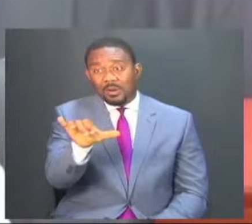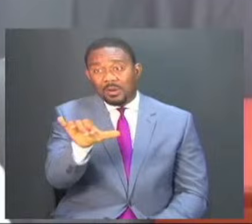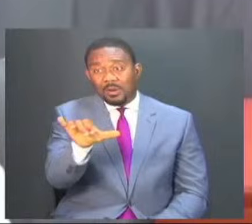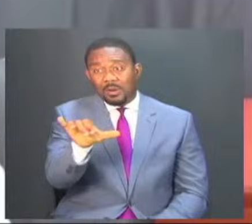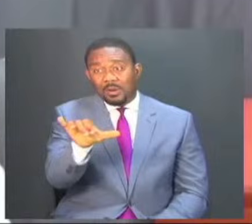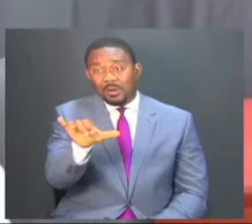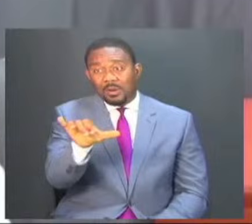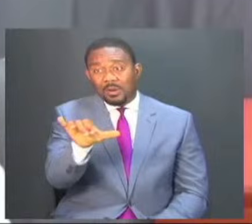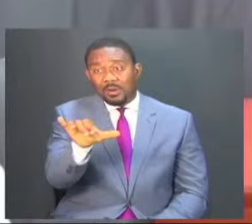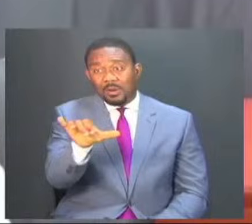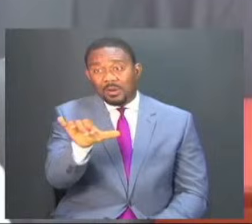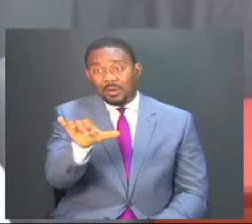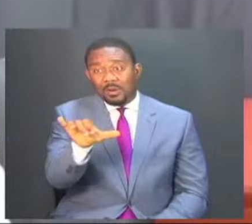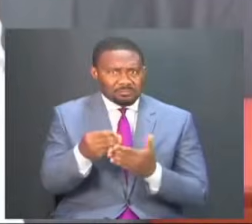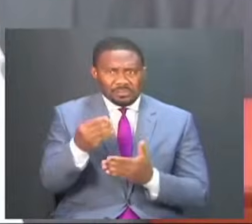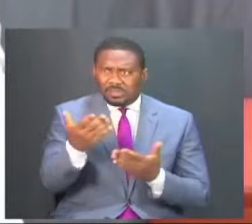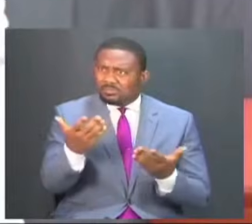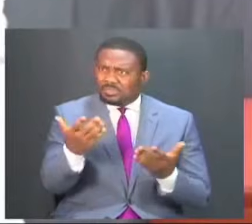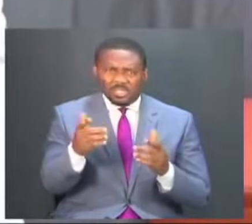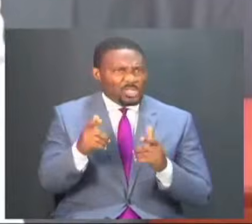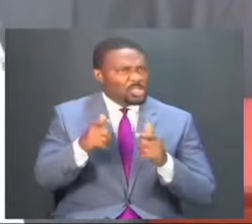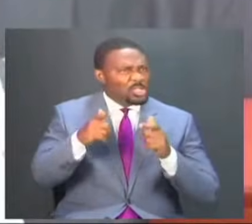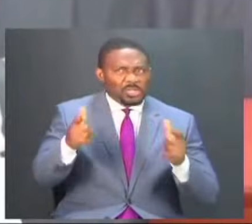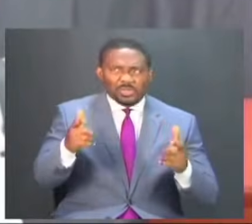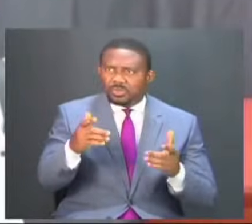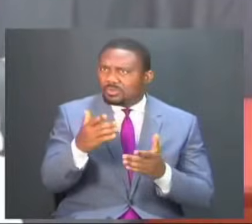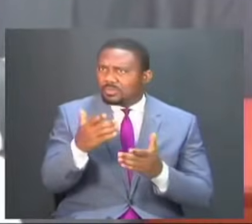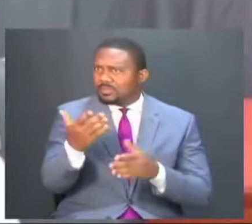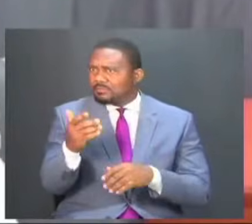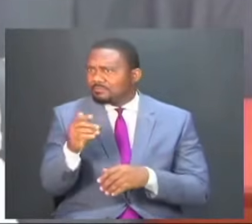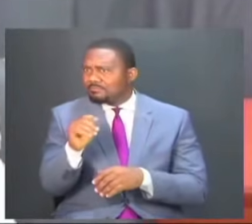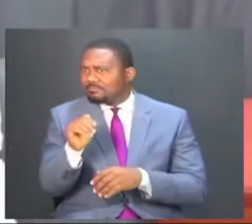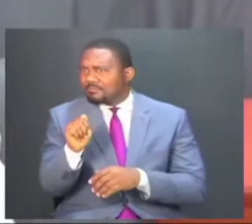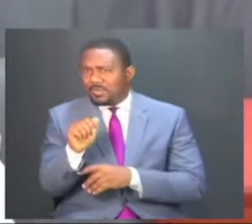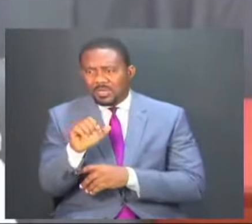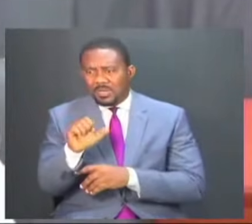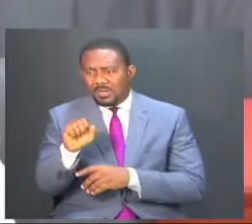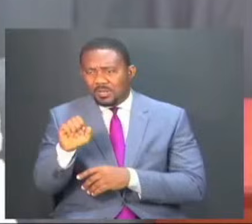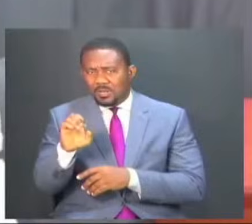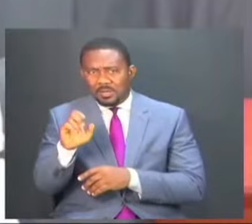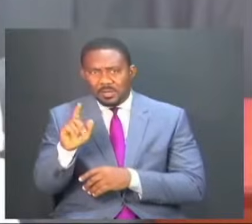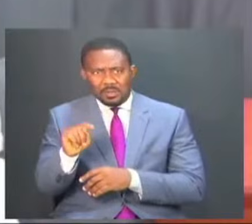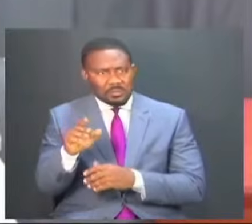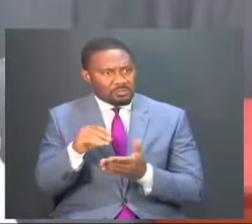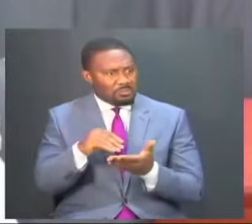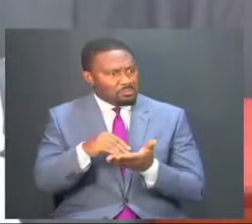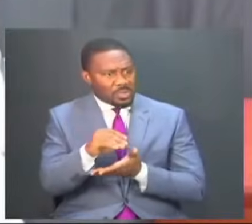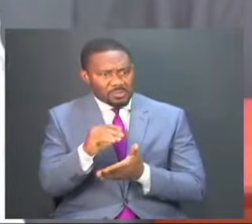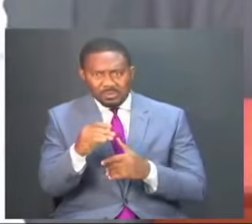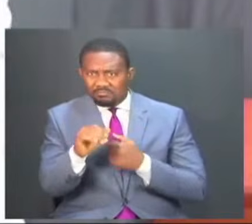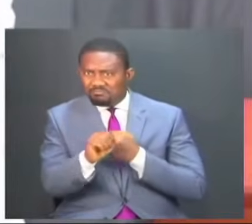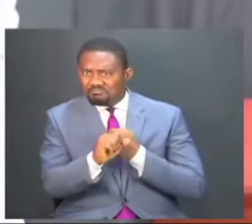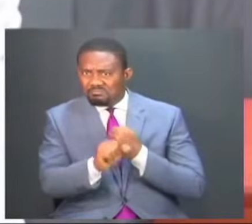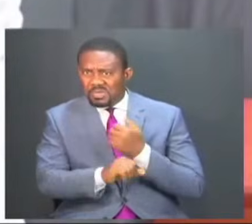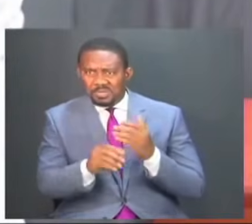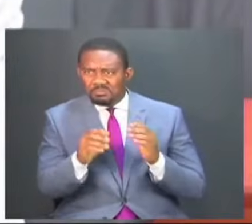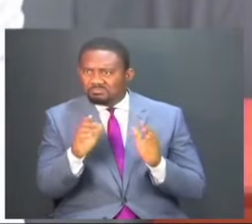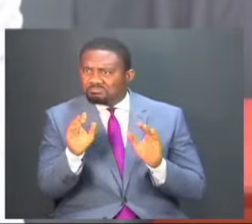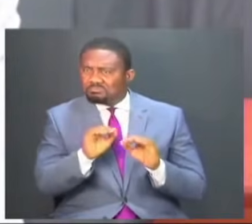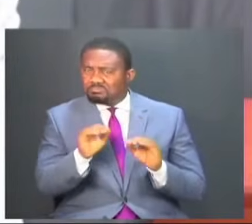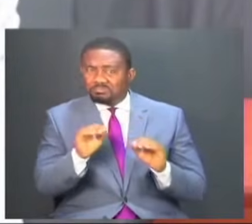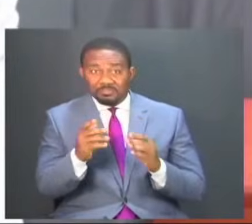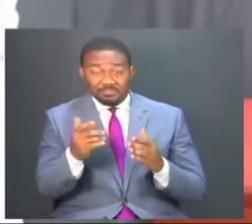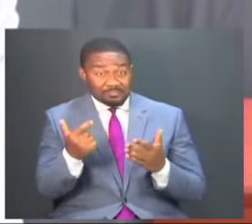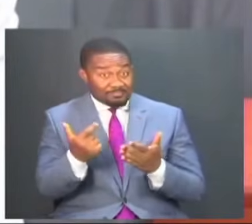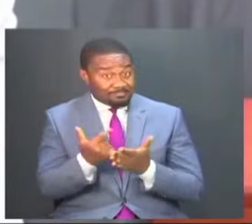cryptocurrencies to buy huge assets somewhere, and they are not making anything. They are not paying anything to the state. Ghana